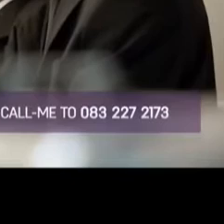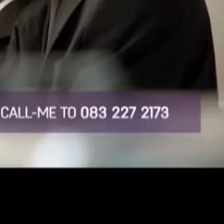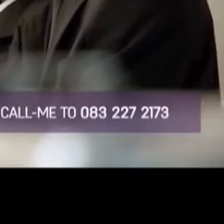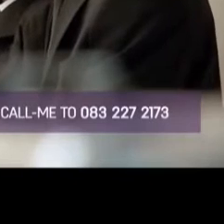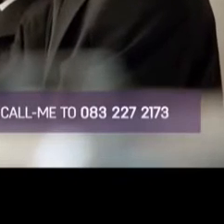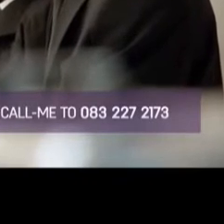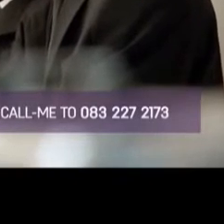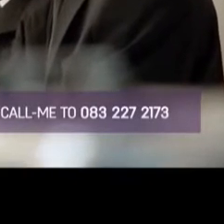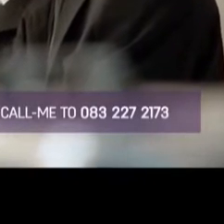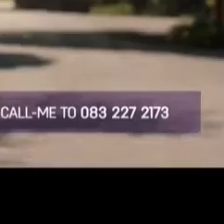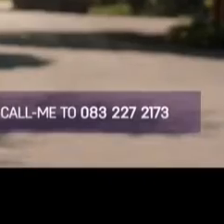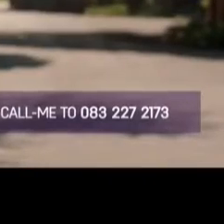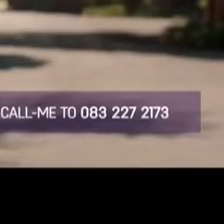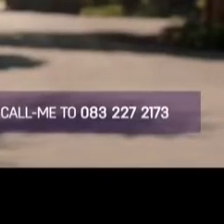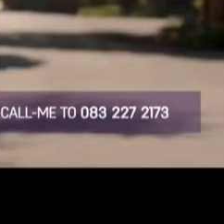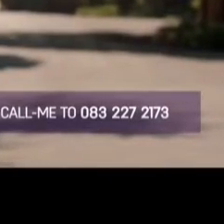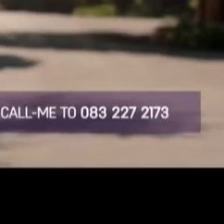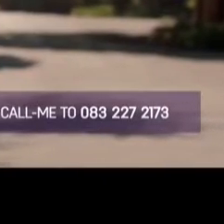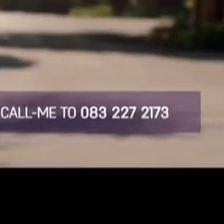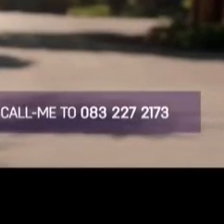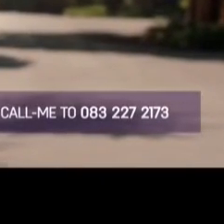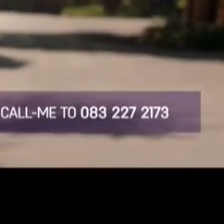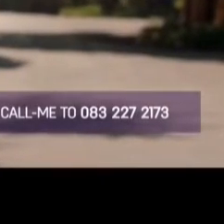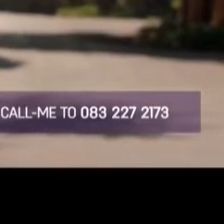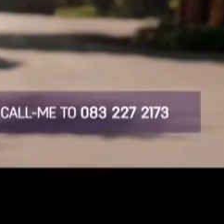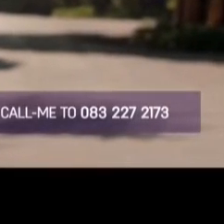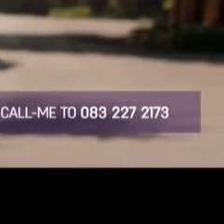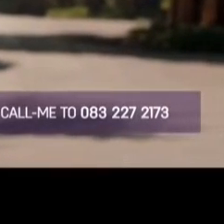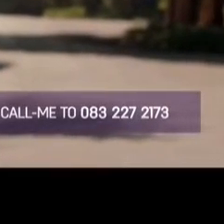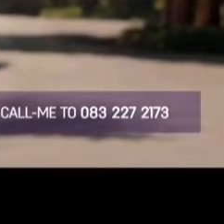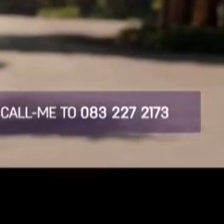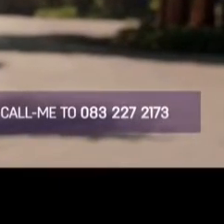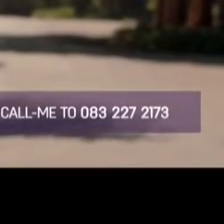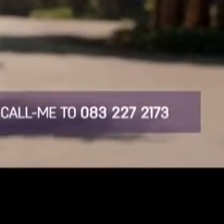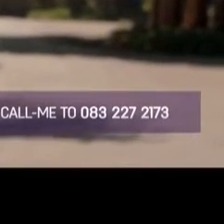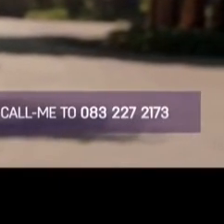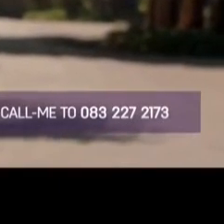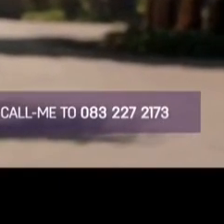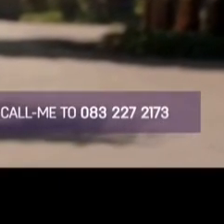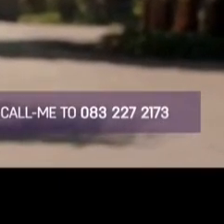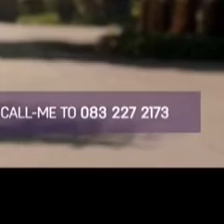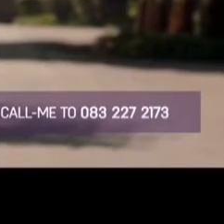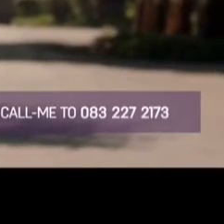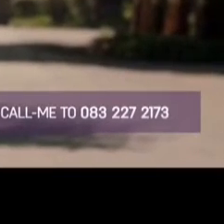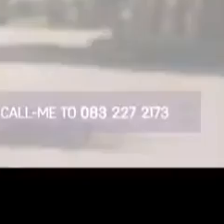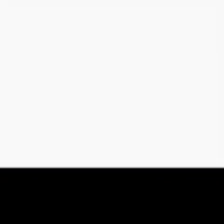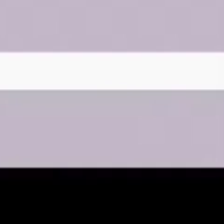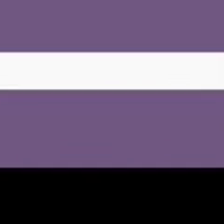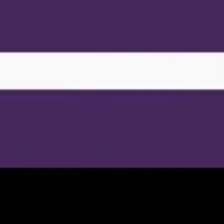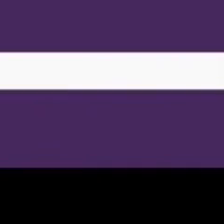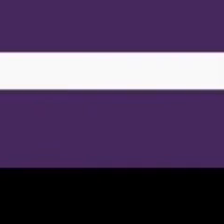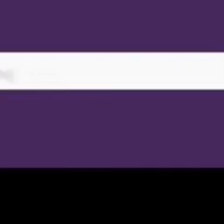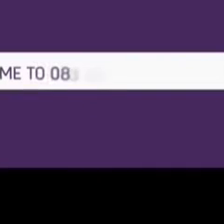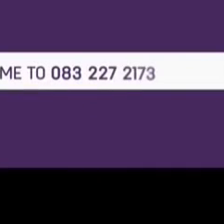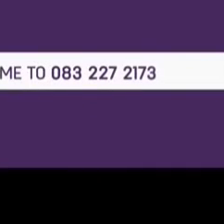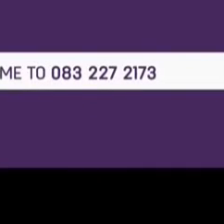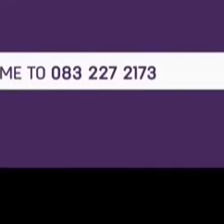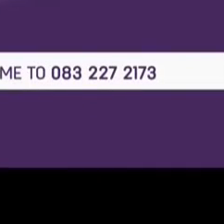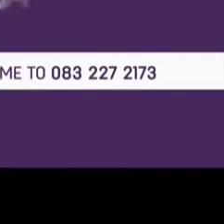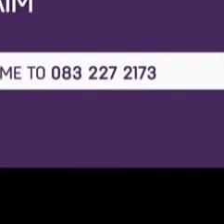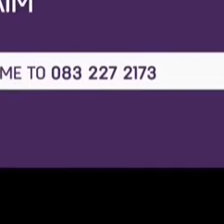basic living expenses. Simply send an SMS or please call me to the number on screen and we'll call you back. With up